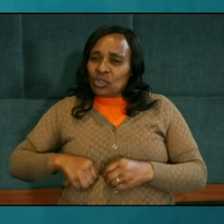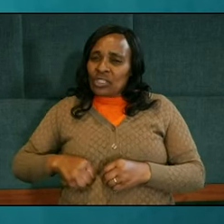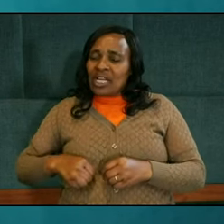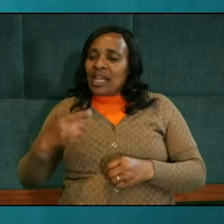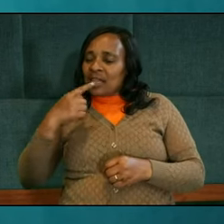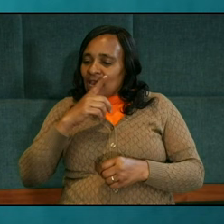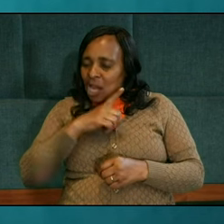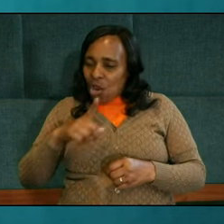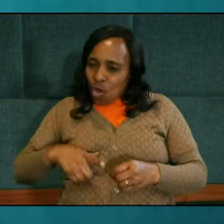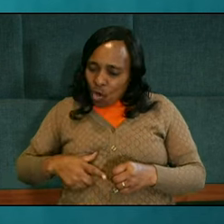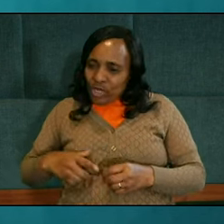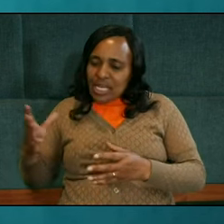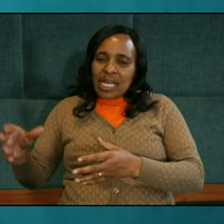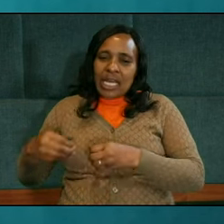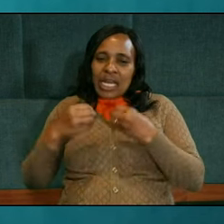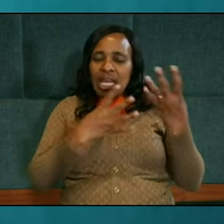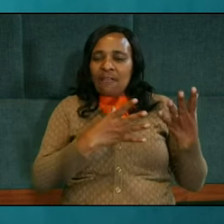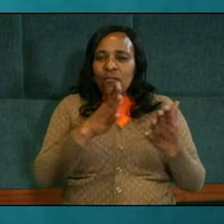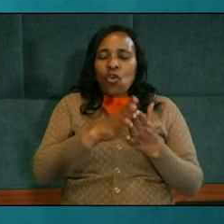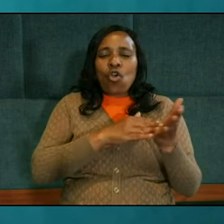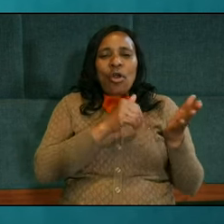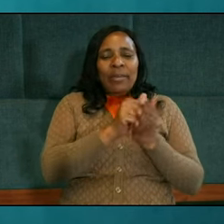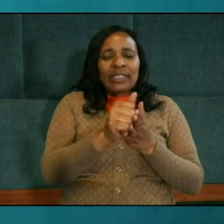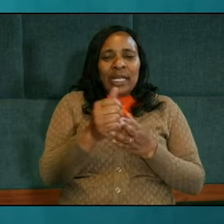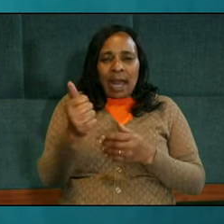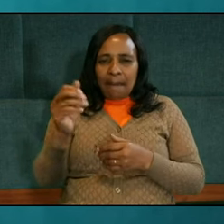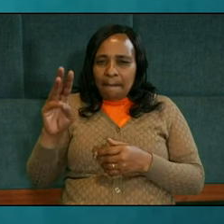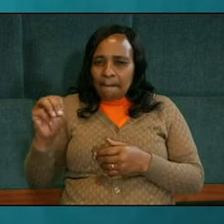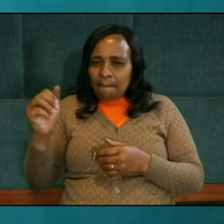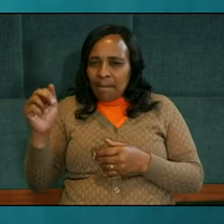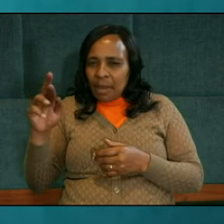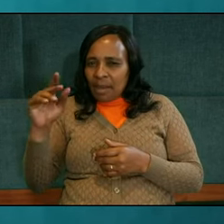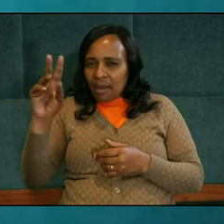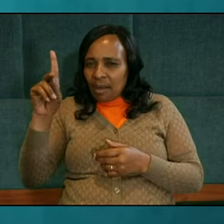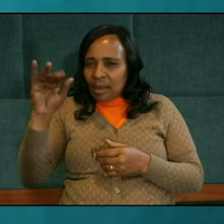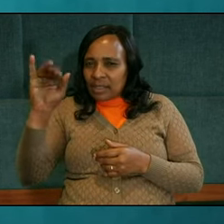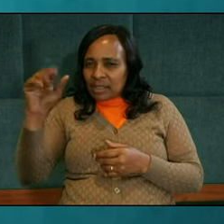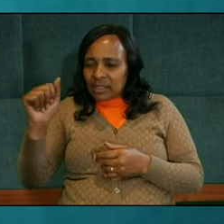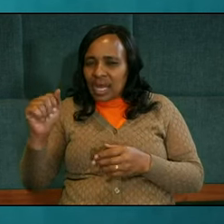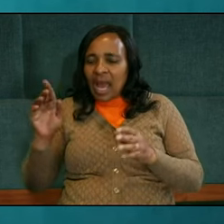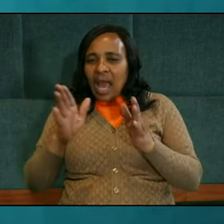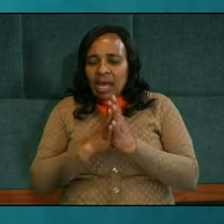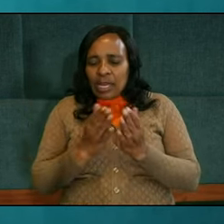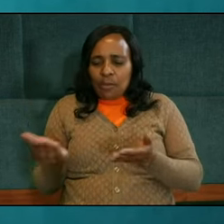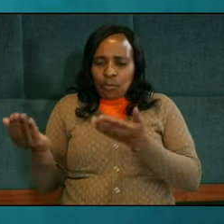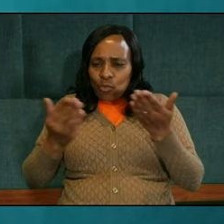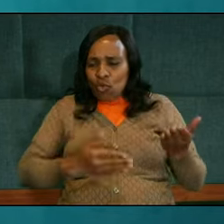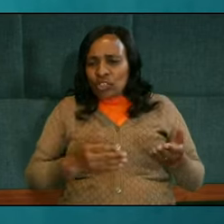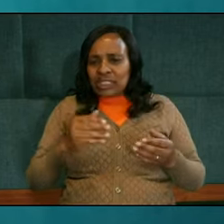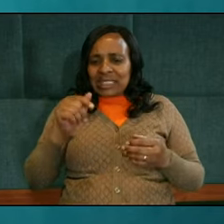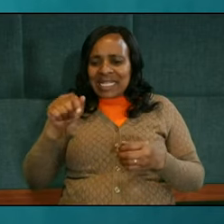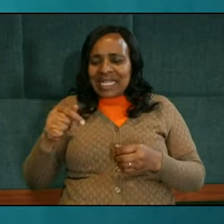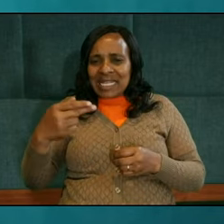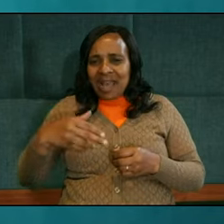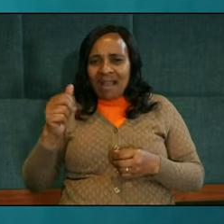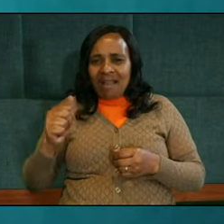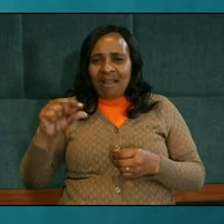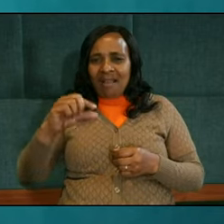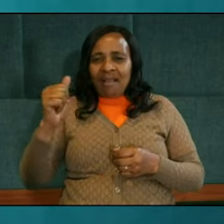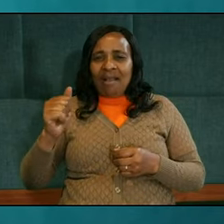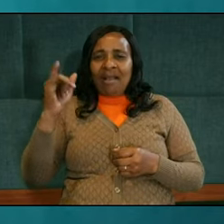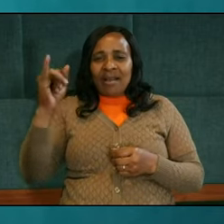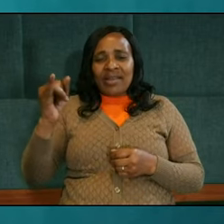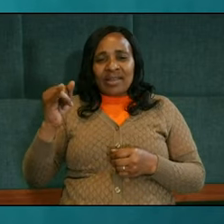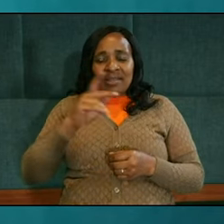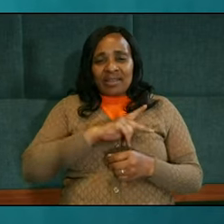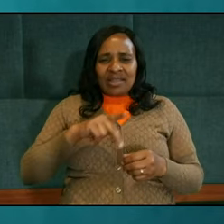Lord assigned me. I completely destroyed the Amalekites and brought back King Agag, the king. So Saul's sin is, he does